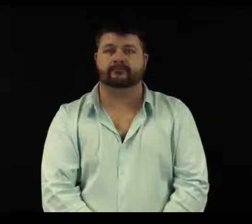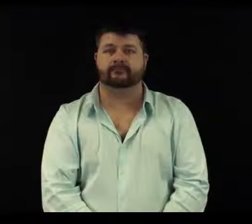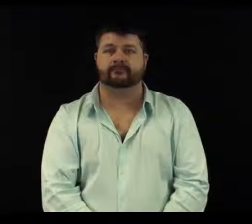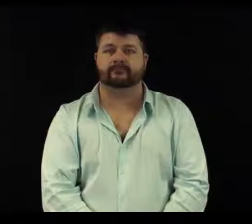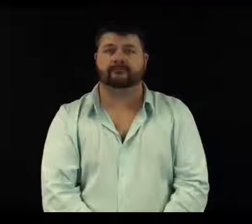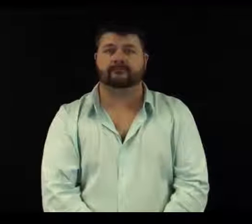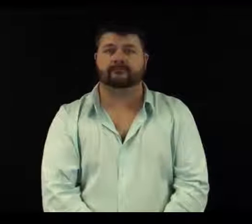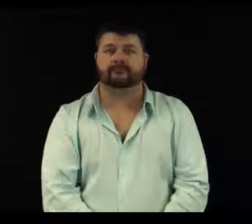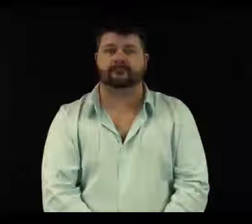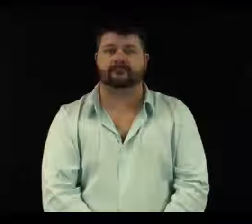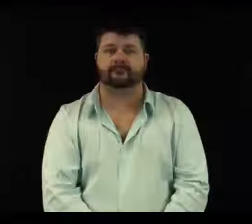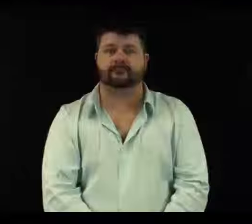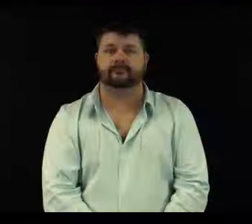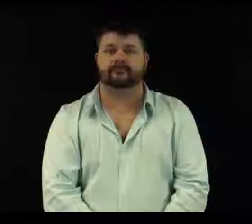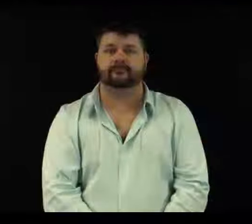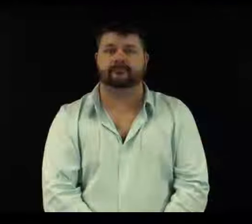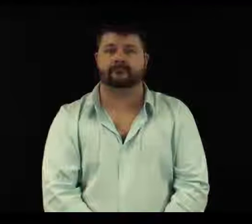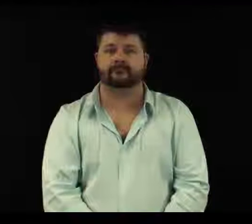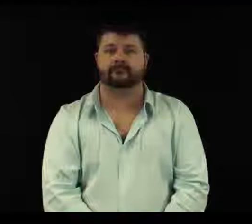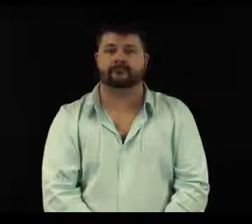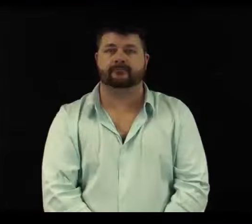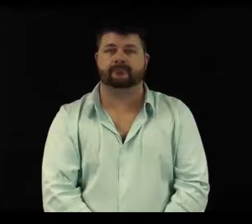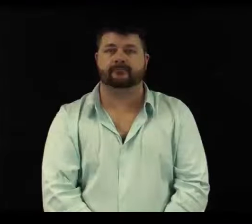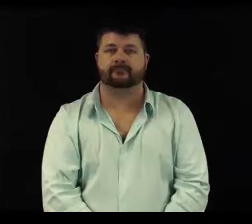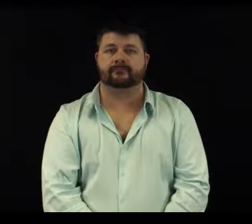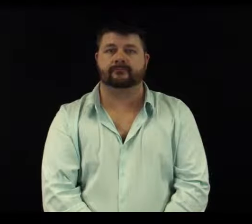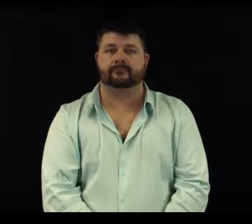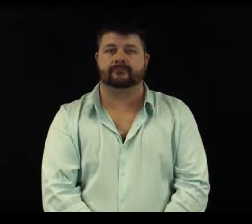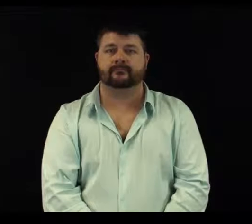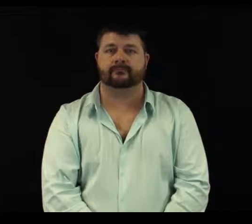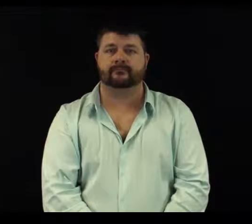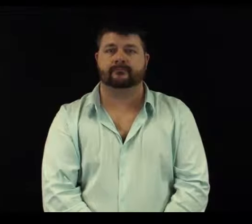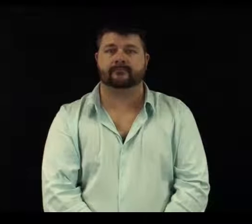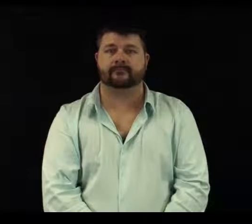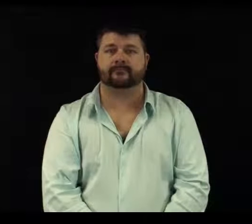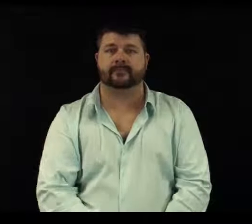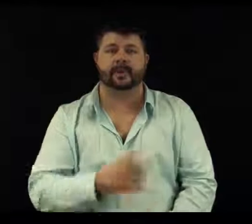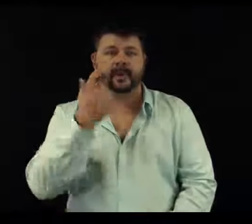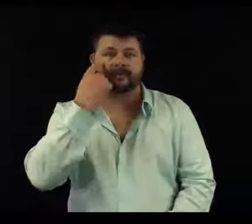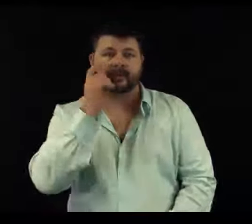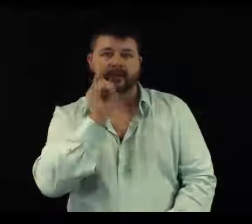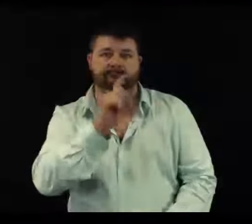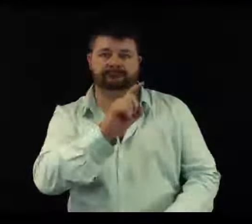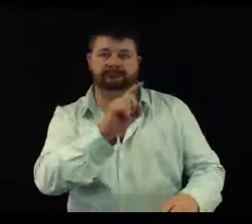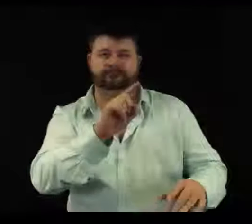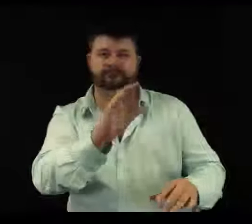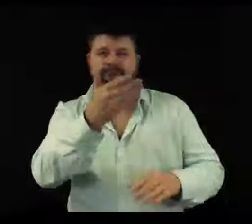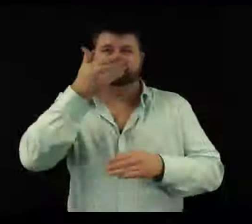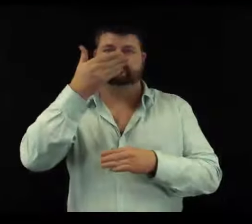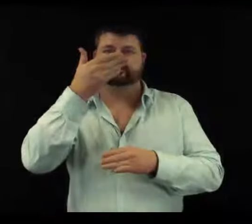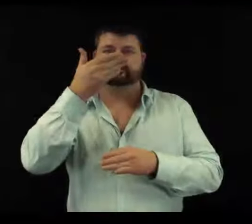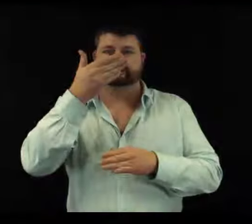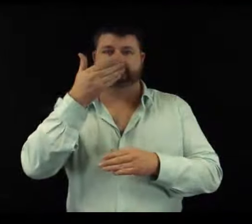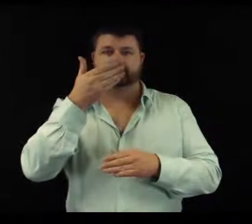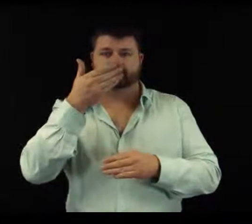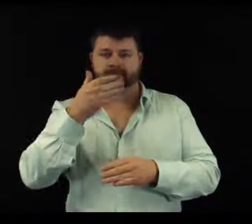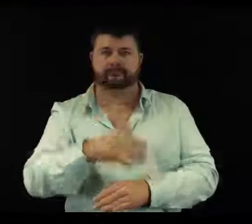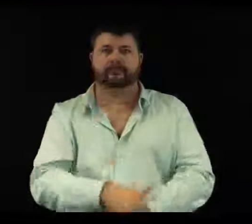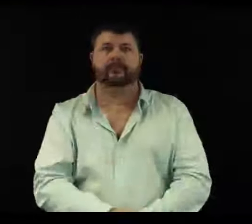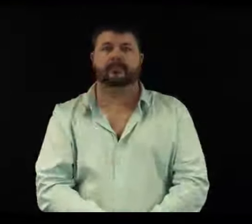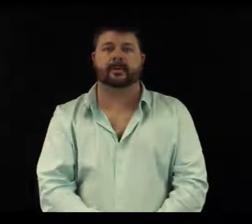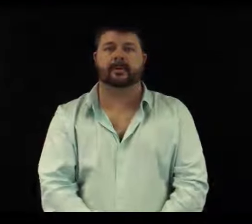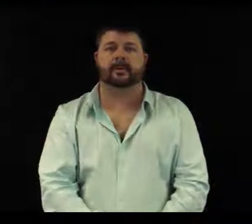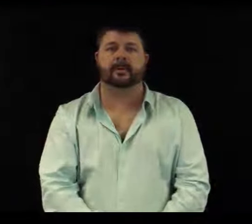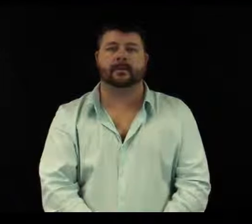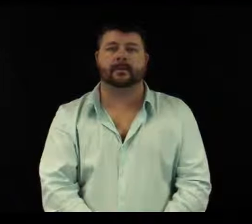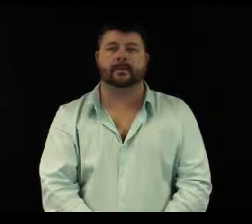results, scroll the list by tapping and dragging, then tap on the item you're interested in. If you see a song or